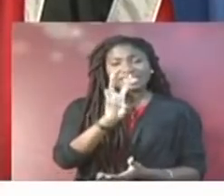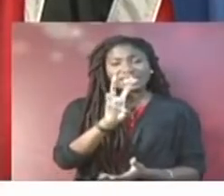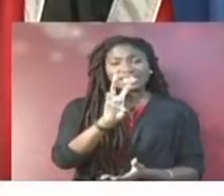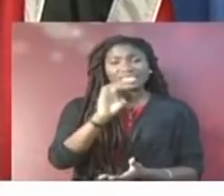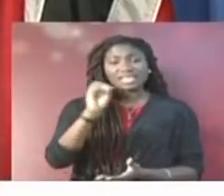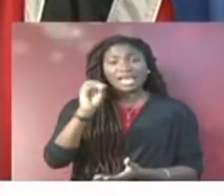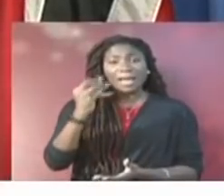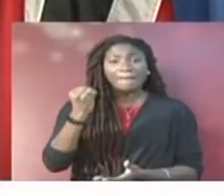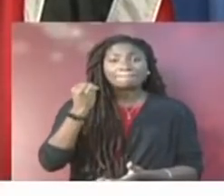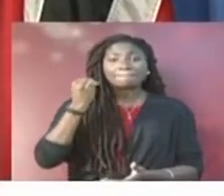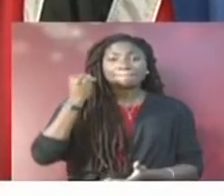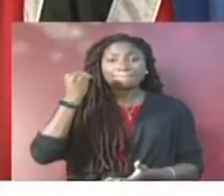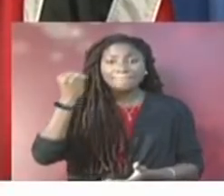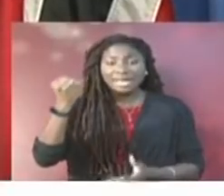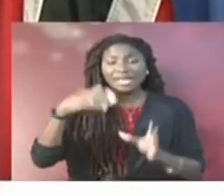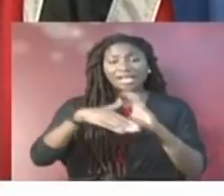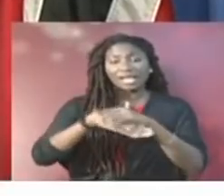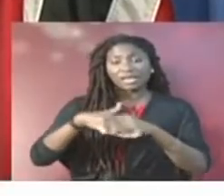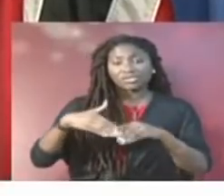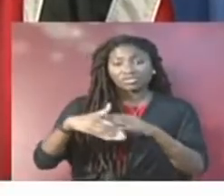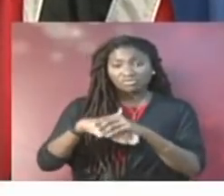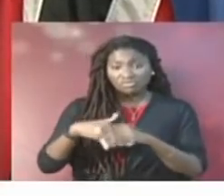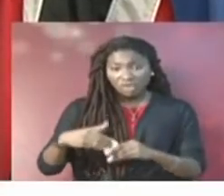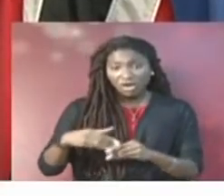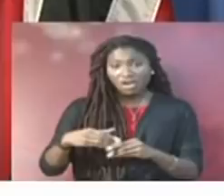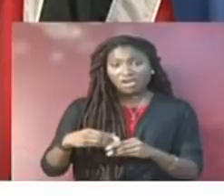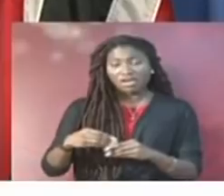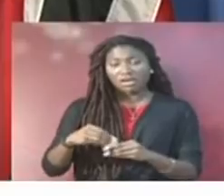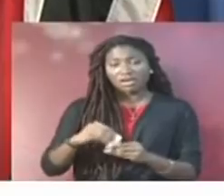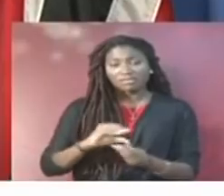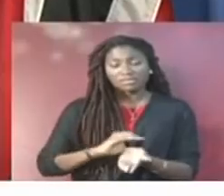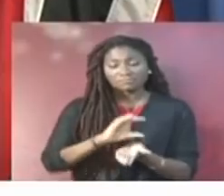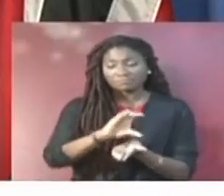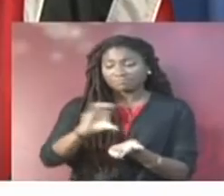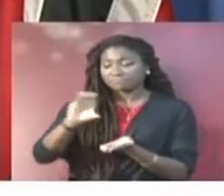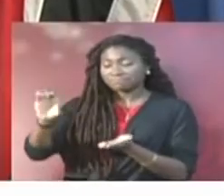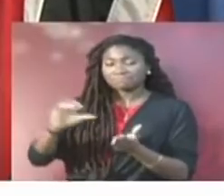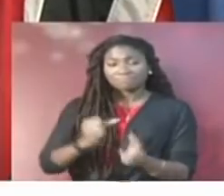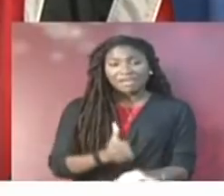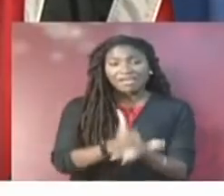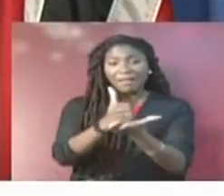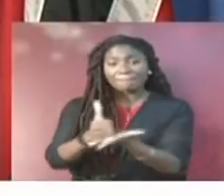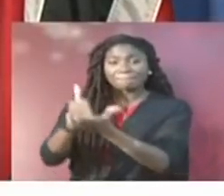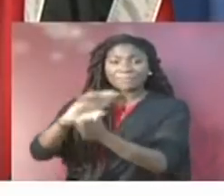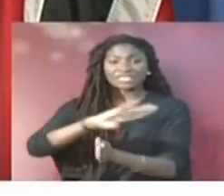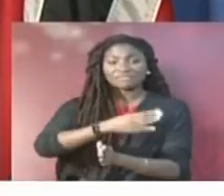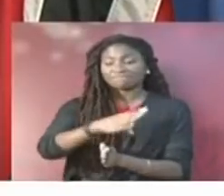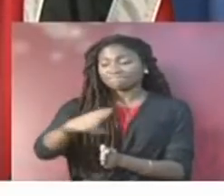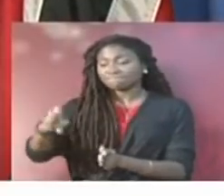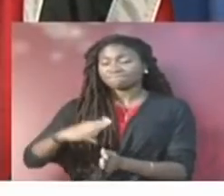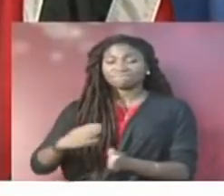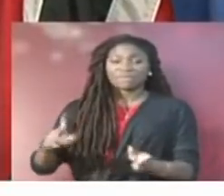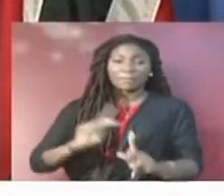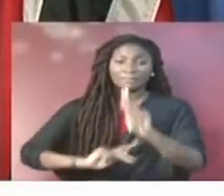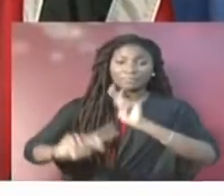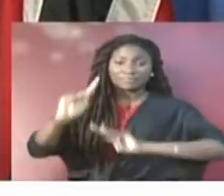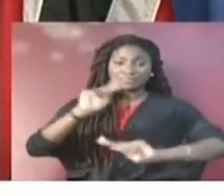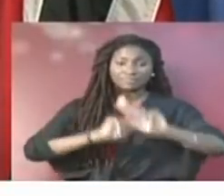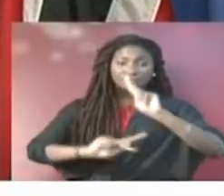$360 million in support across to a variety of categories of people. That is what I was